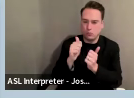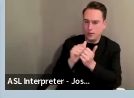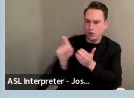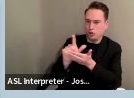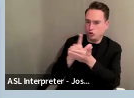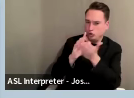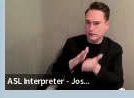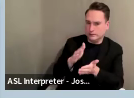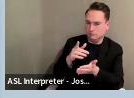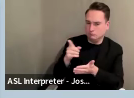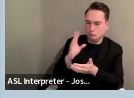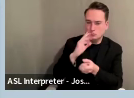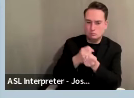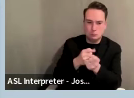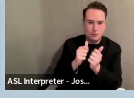slide, please.